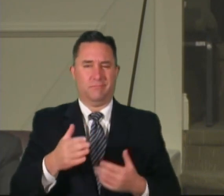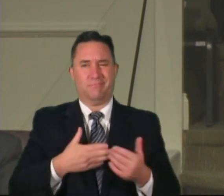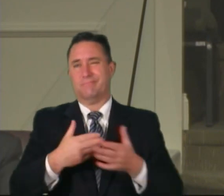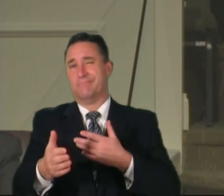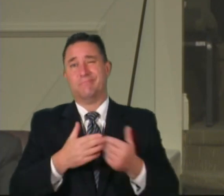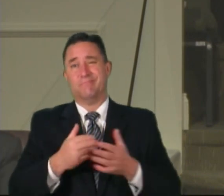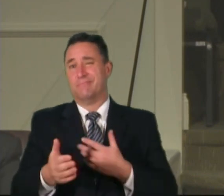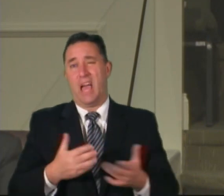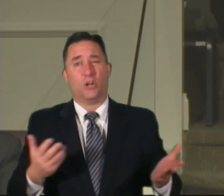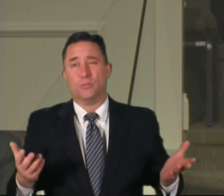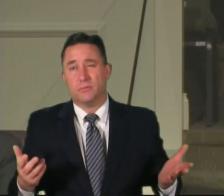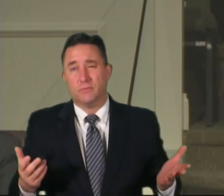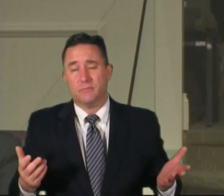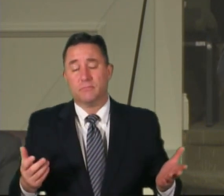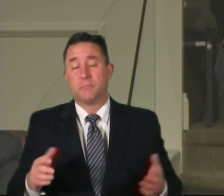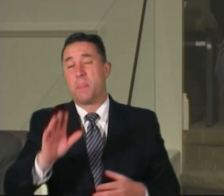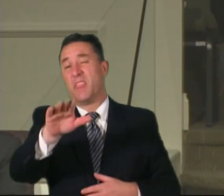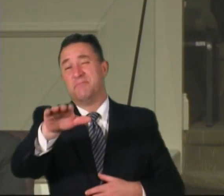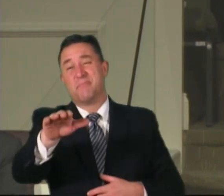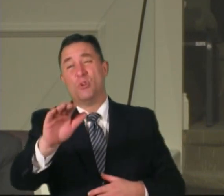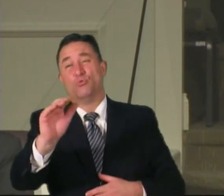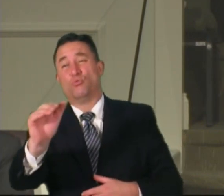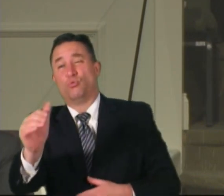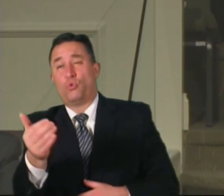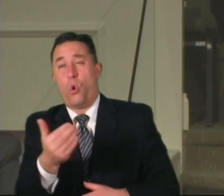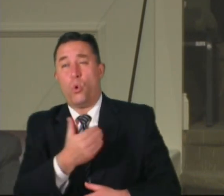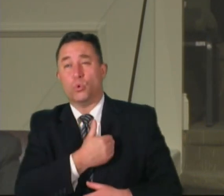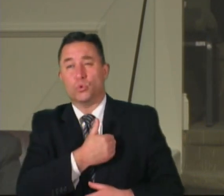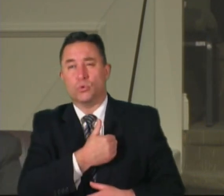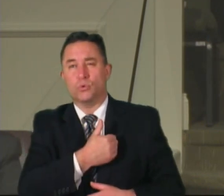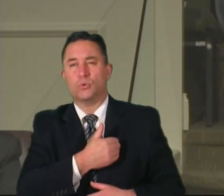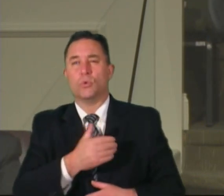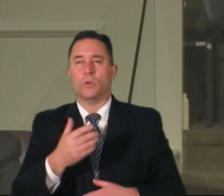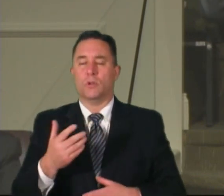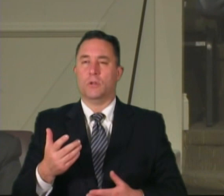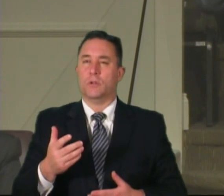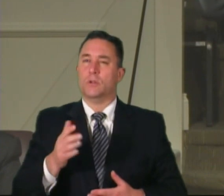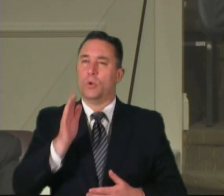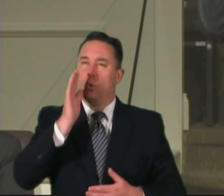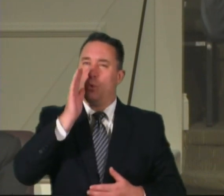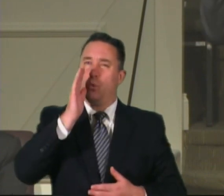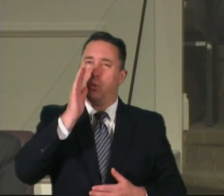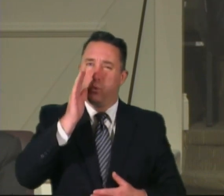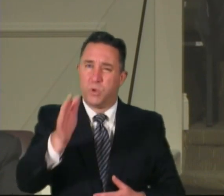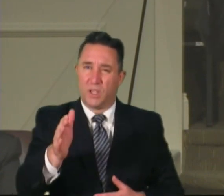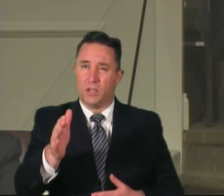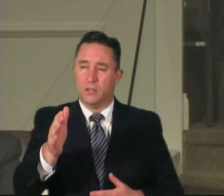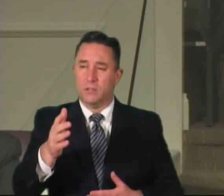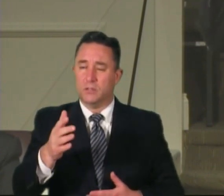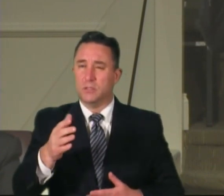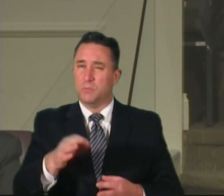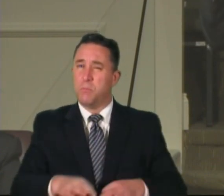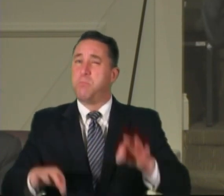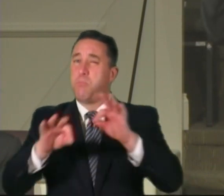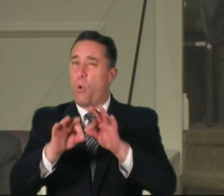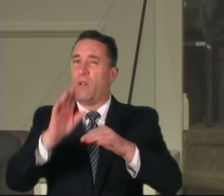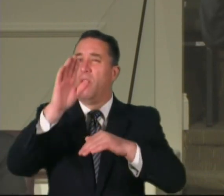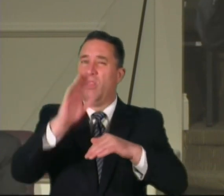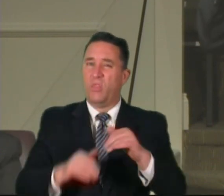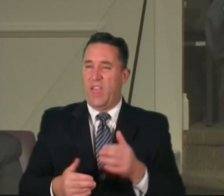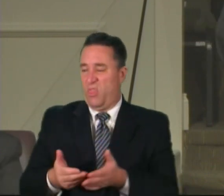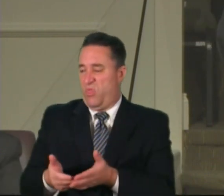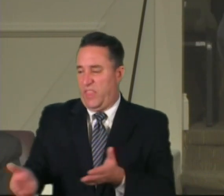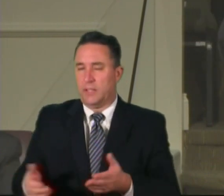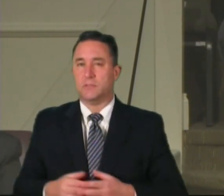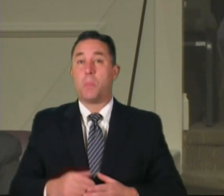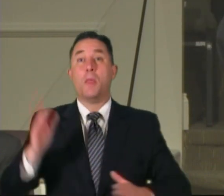matter all that much. And souls will go over substance. You know, something